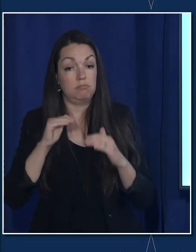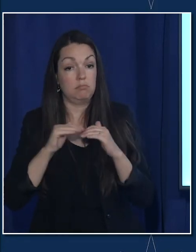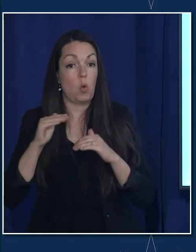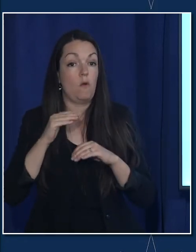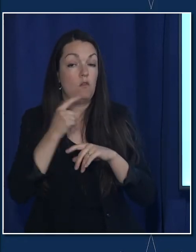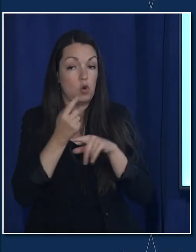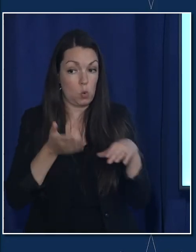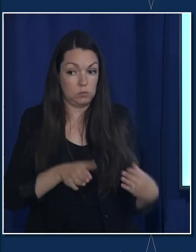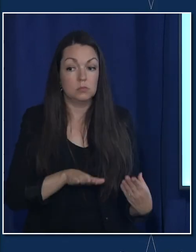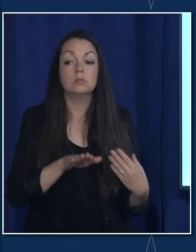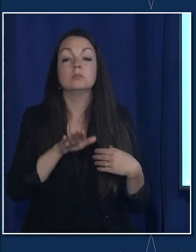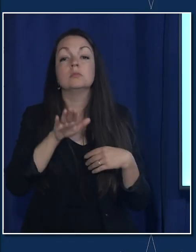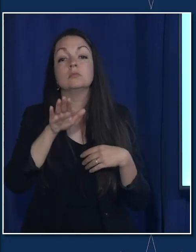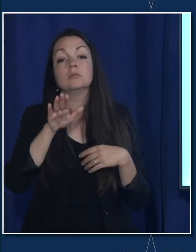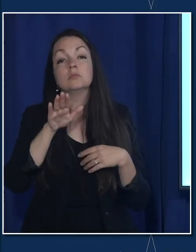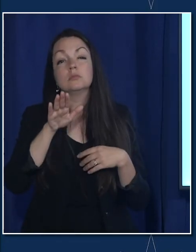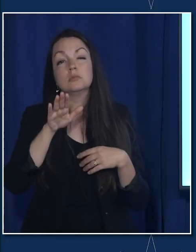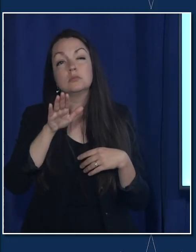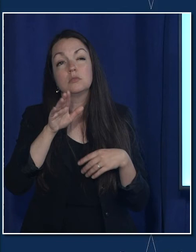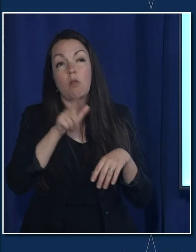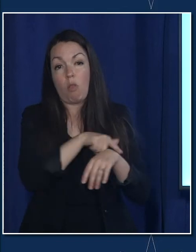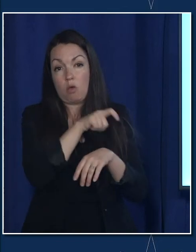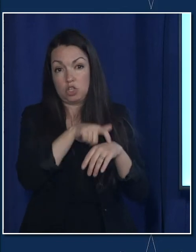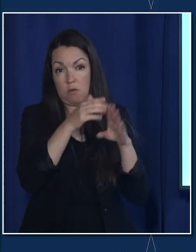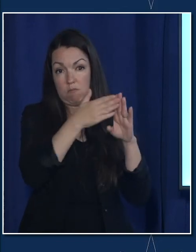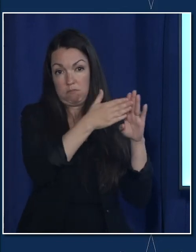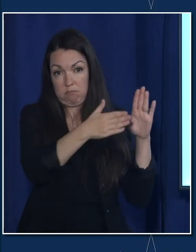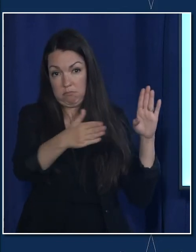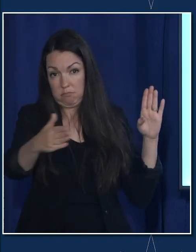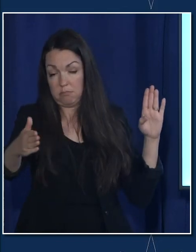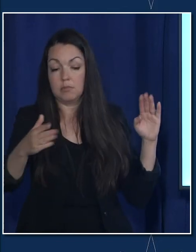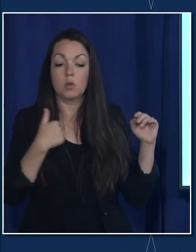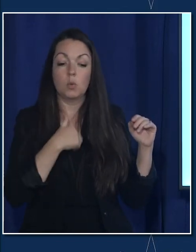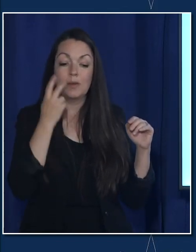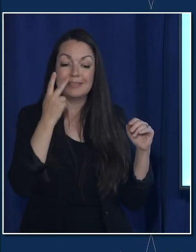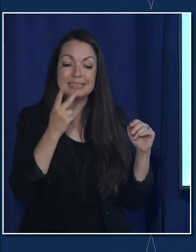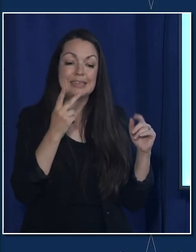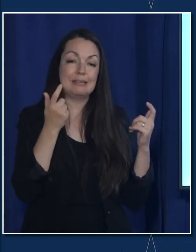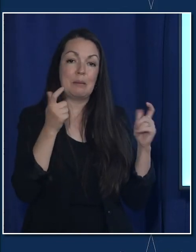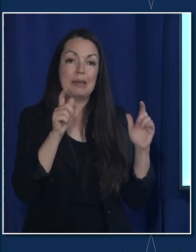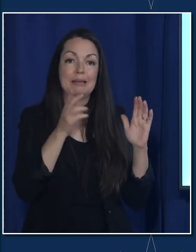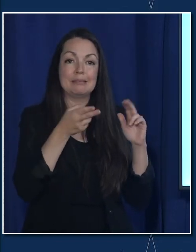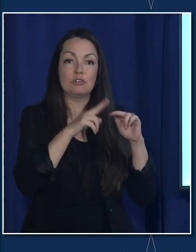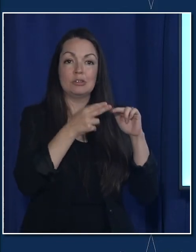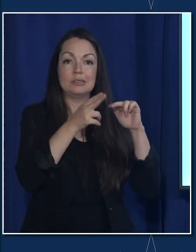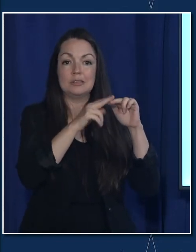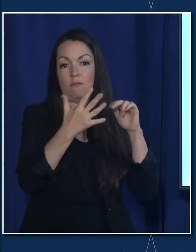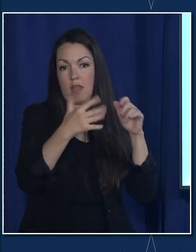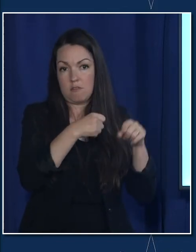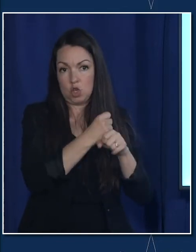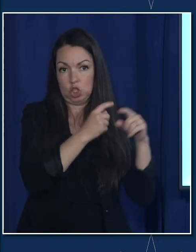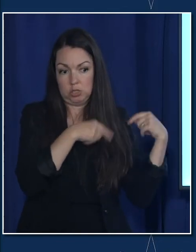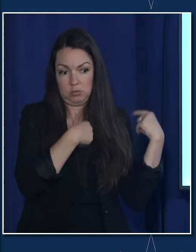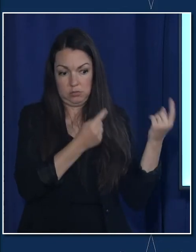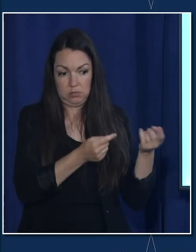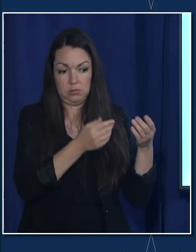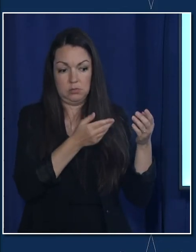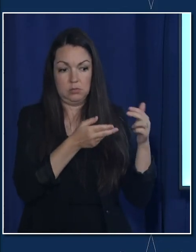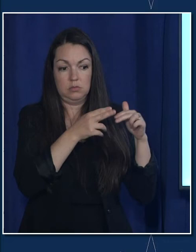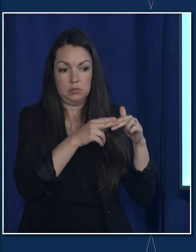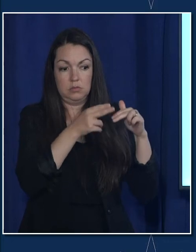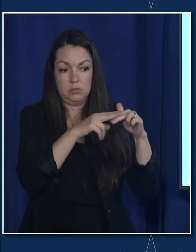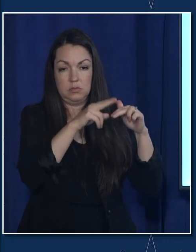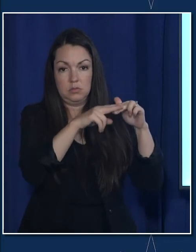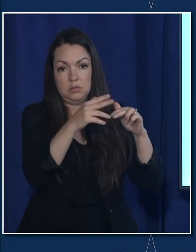a longer view. We've seen big increases over the last, I would say, 5 years in terms of opioid